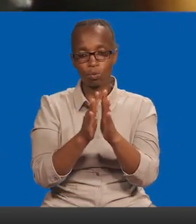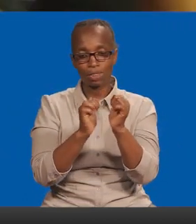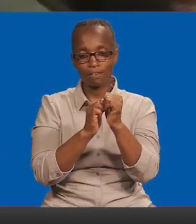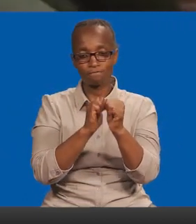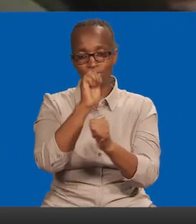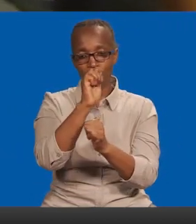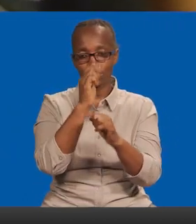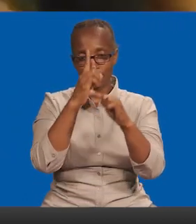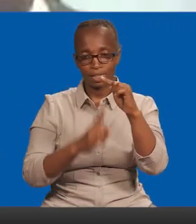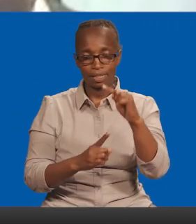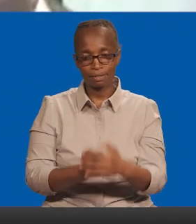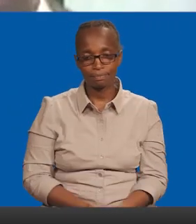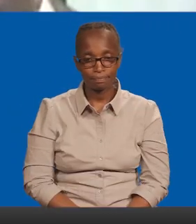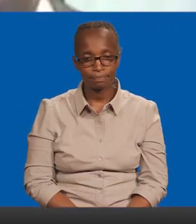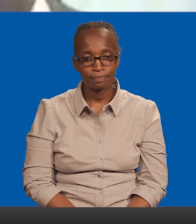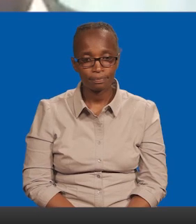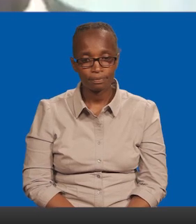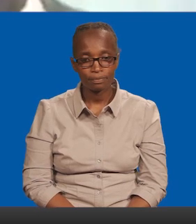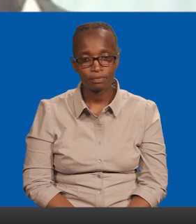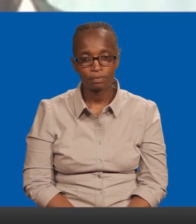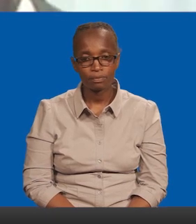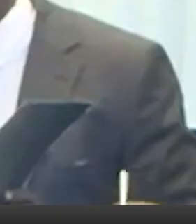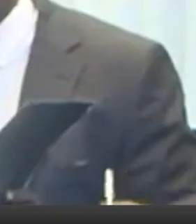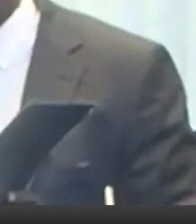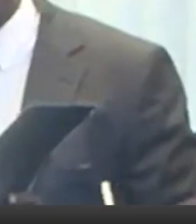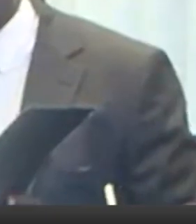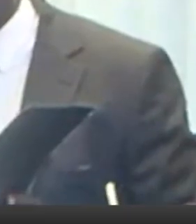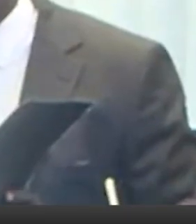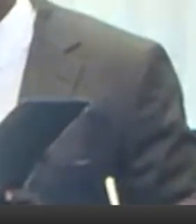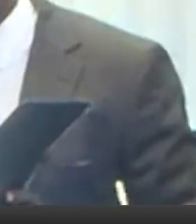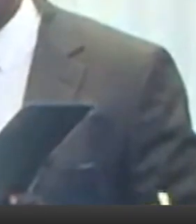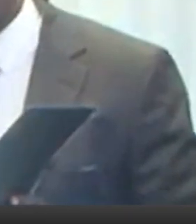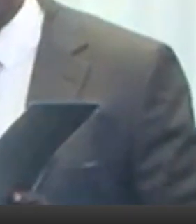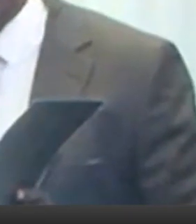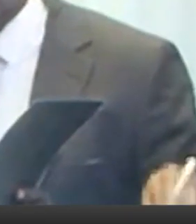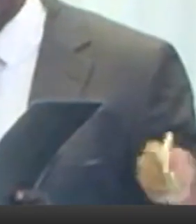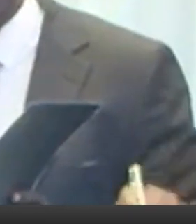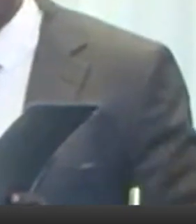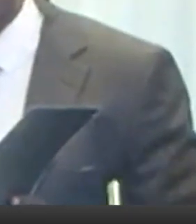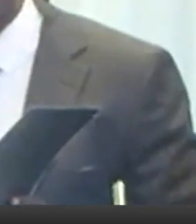unyanyasaji kuanzia umri wa miaka 15. Faith Ndeto, Undugu TV.